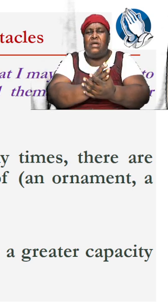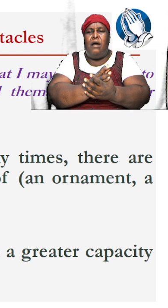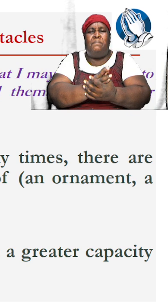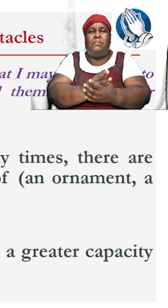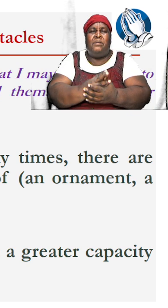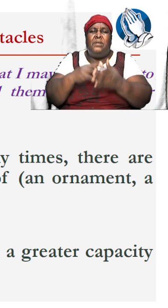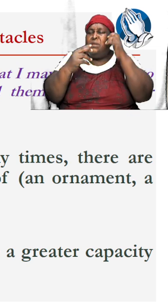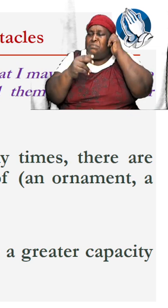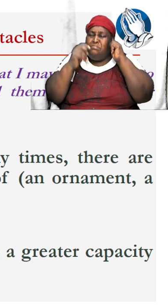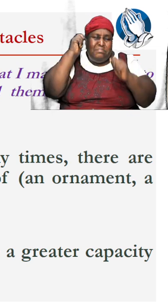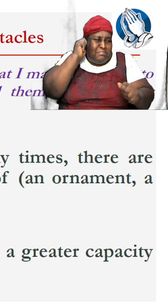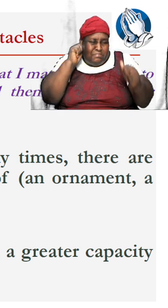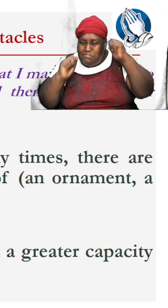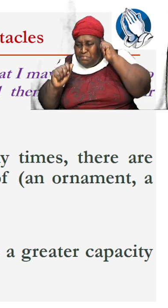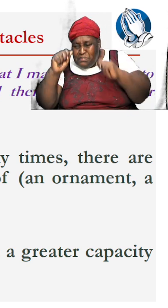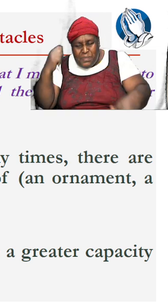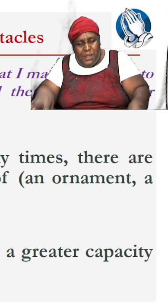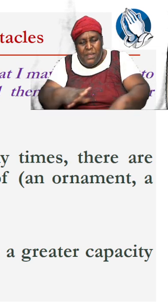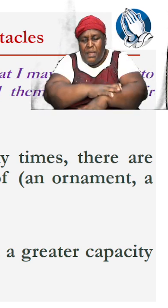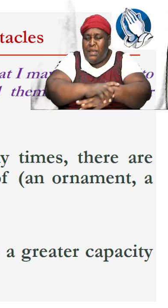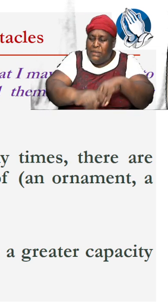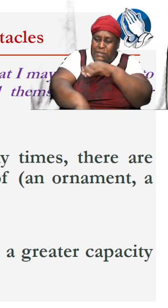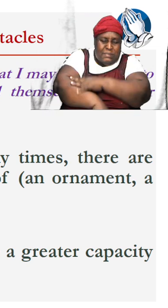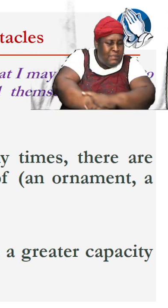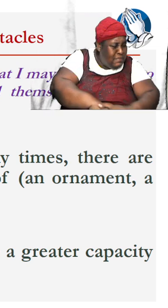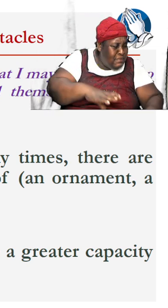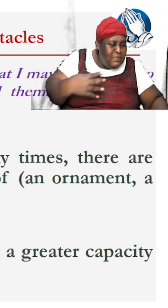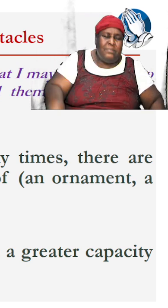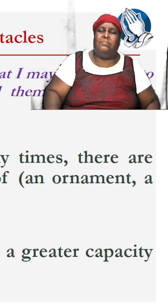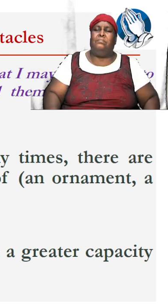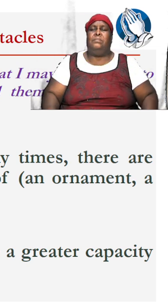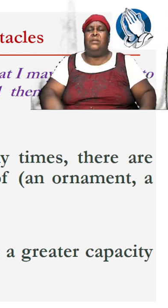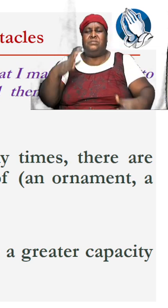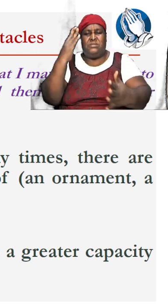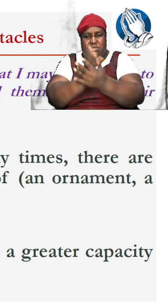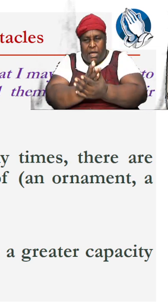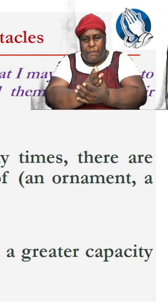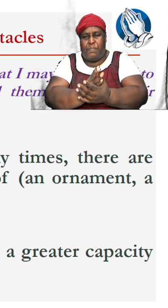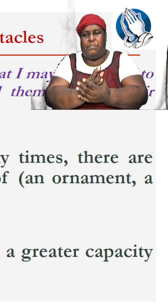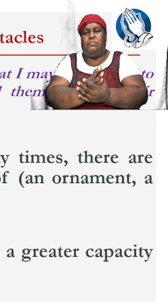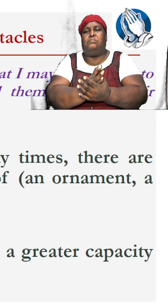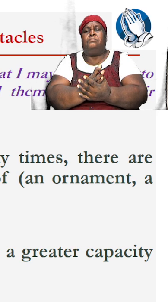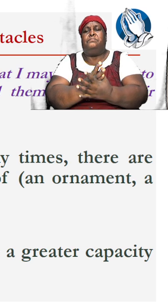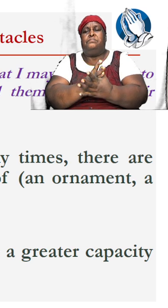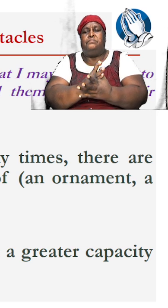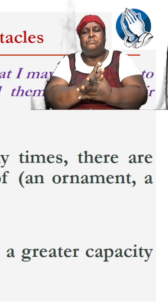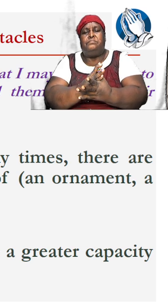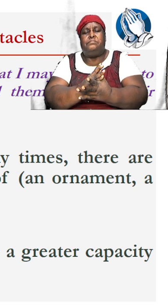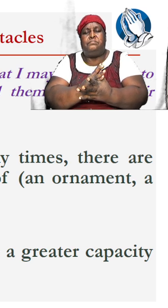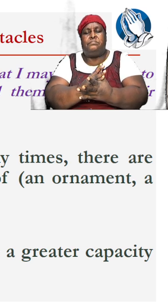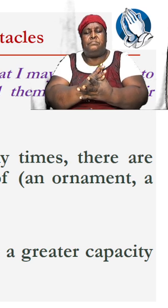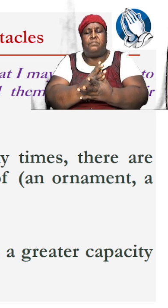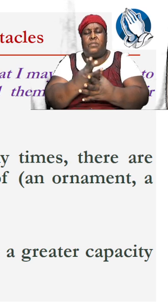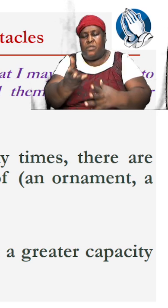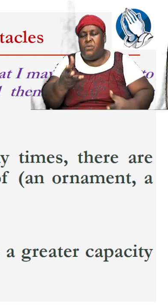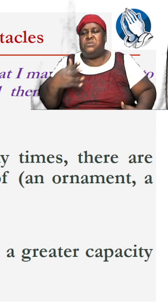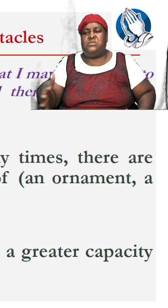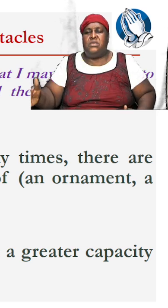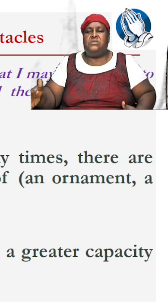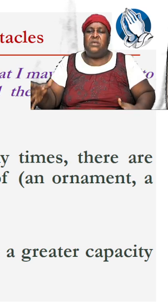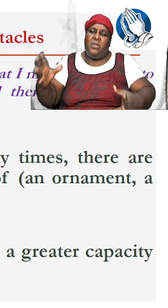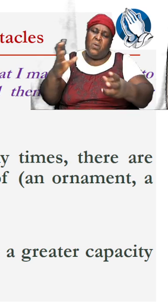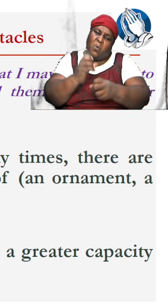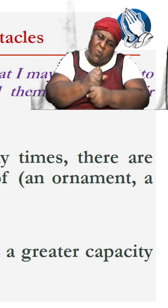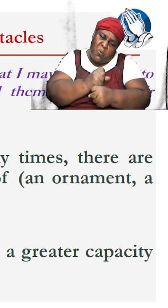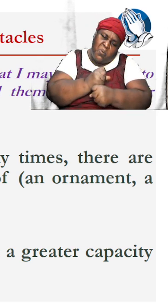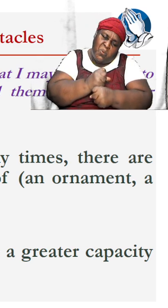those obstacles. You have to strip yourselves from those things, praise God, that is holding